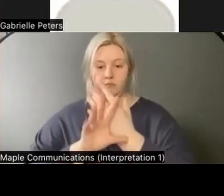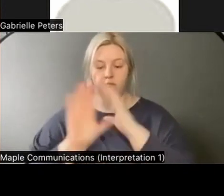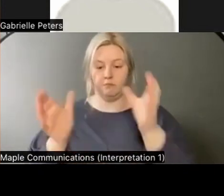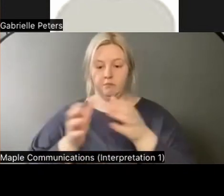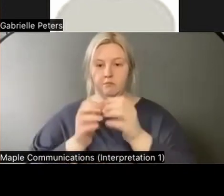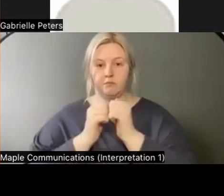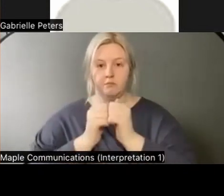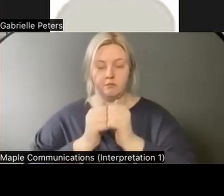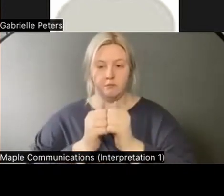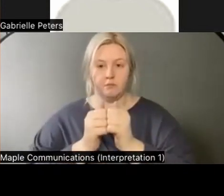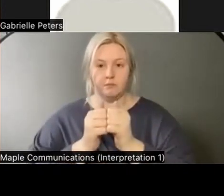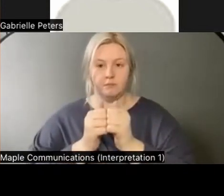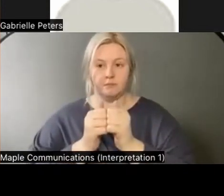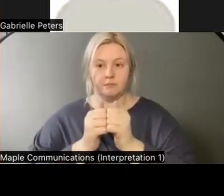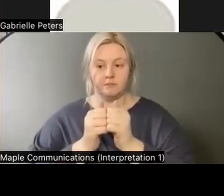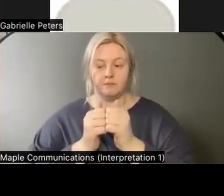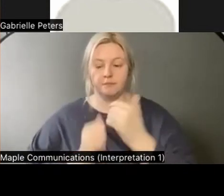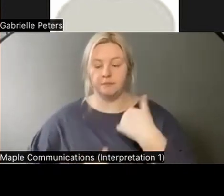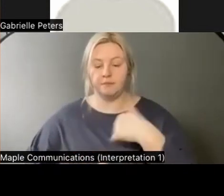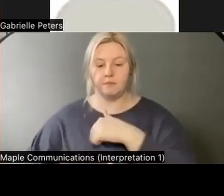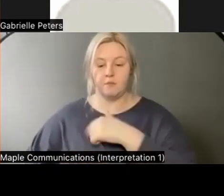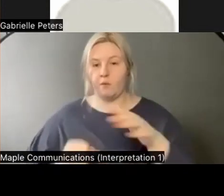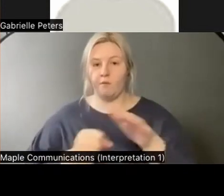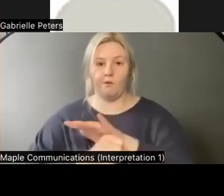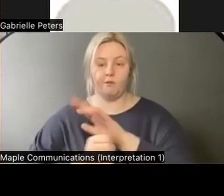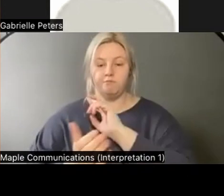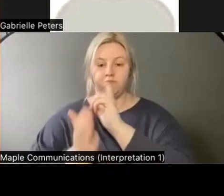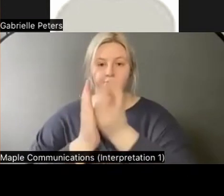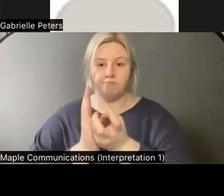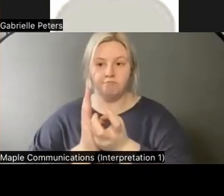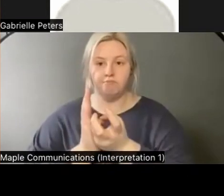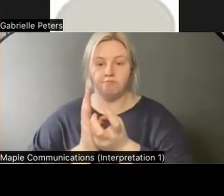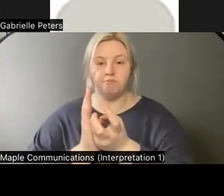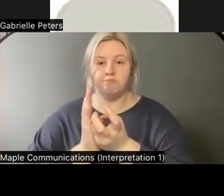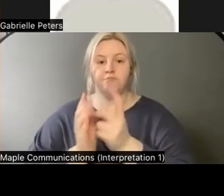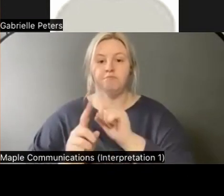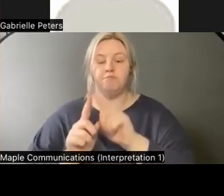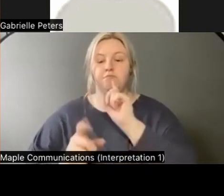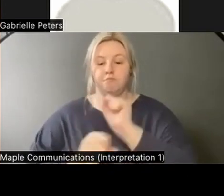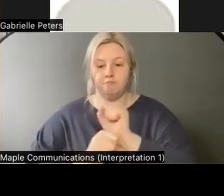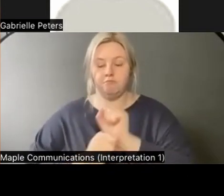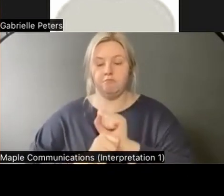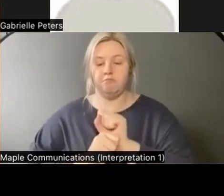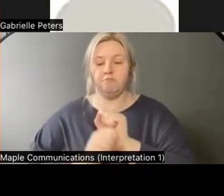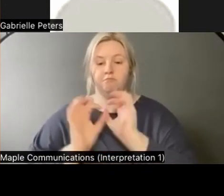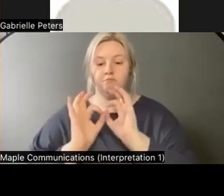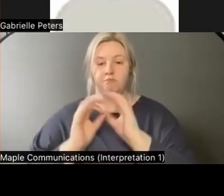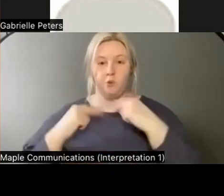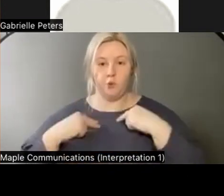passionate and fully embodied human family, a family